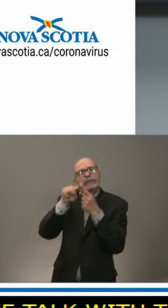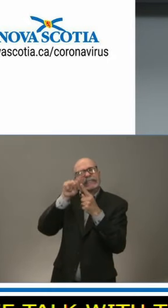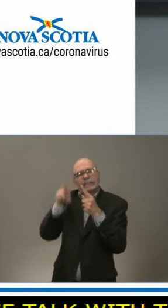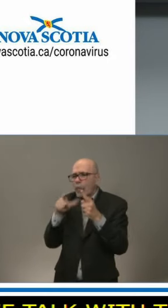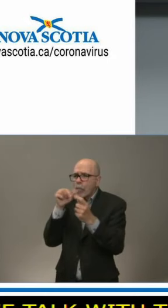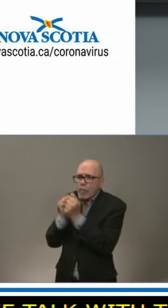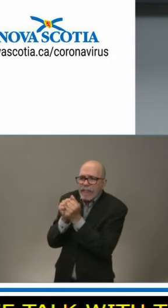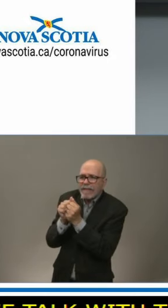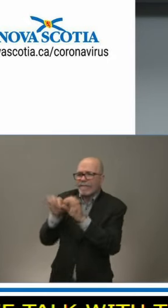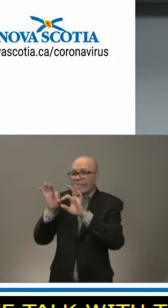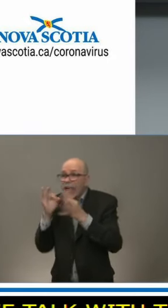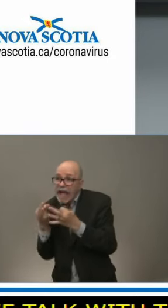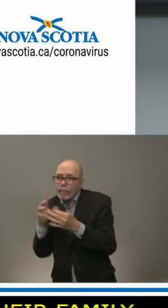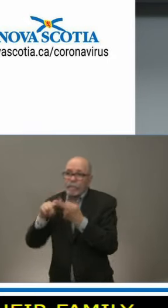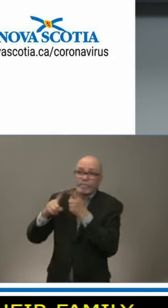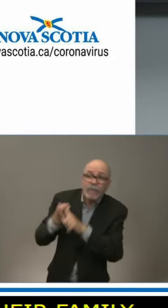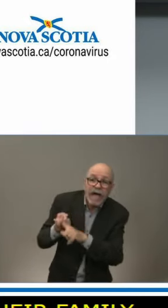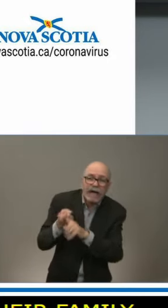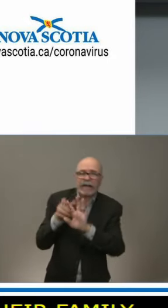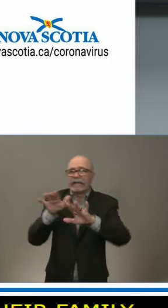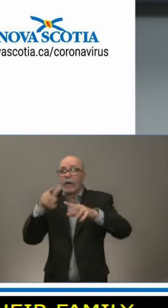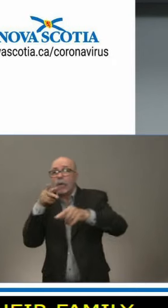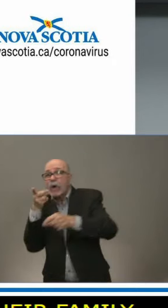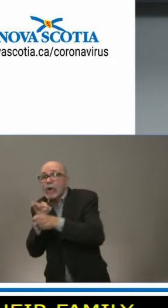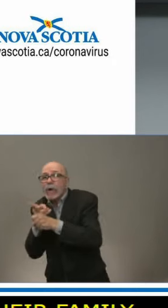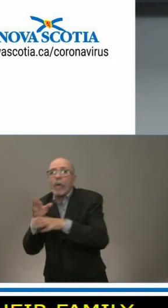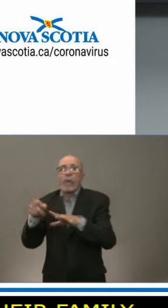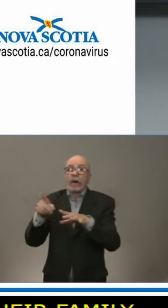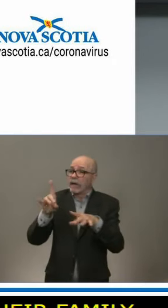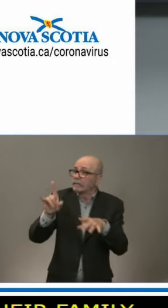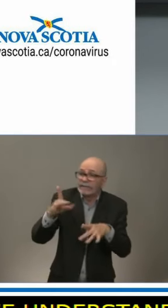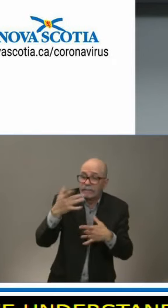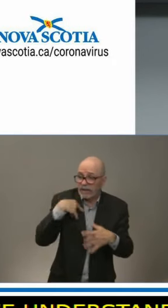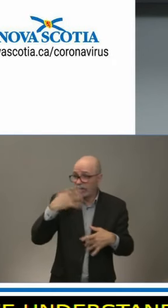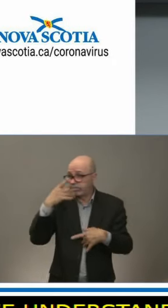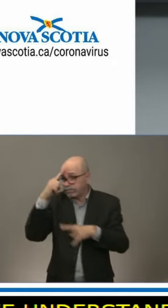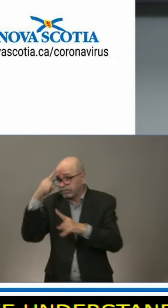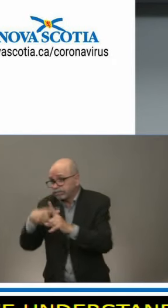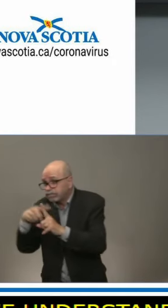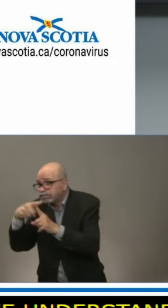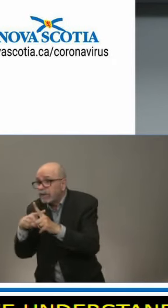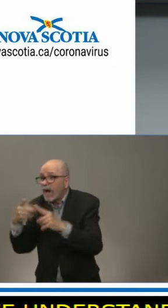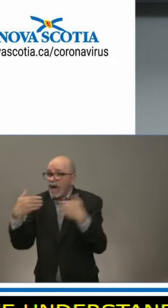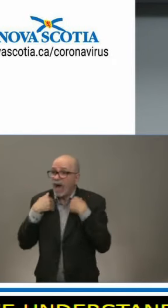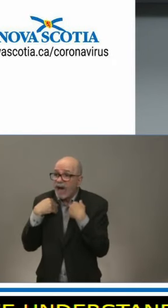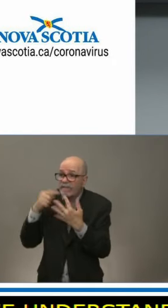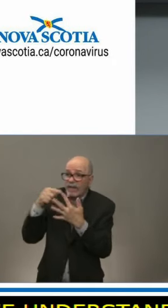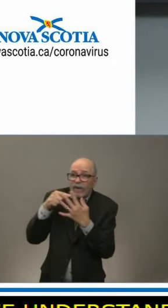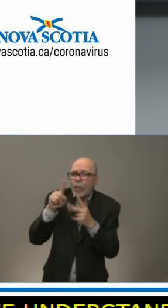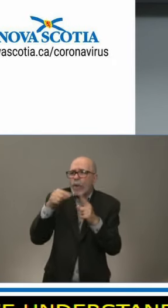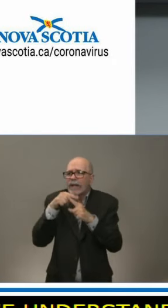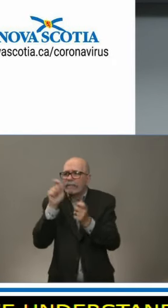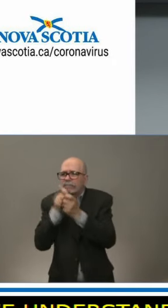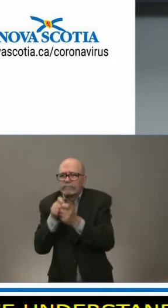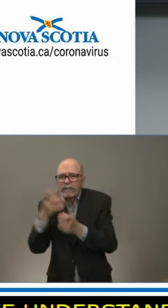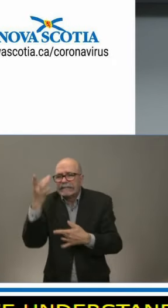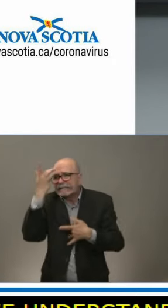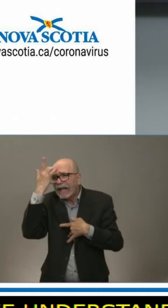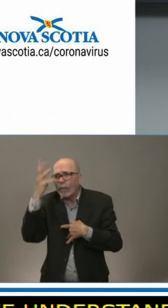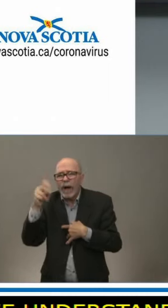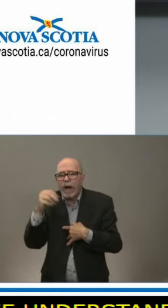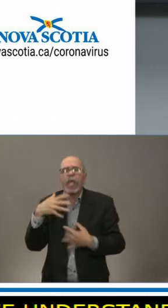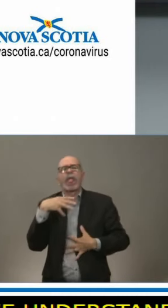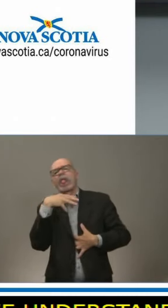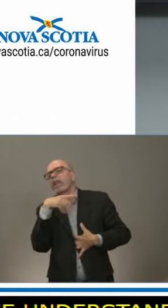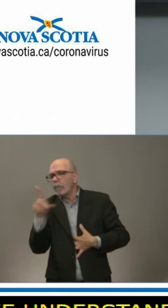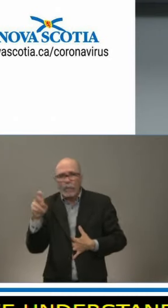did that individual become sick, and then during the time they could have been infectious, and we're now going to that 48 hours before they became